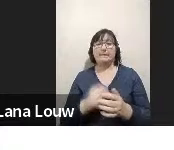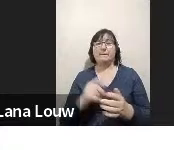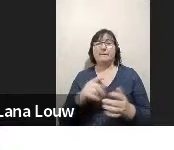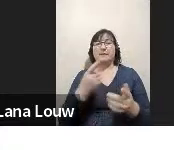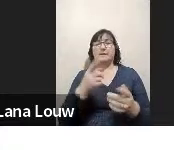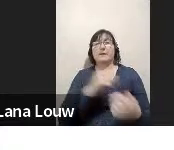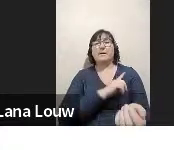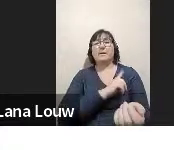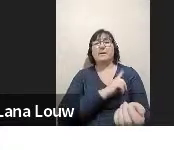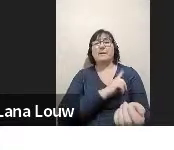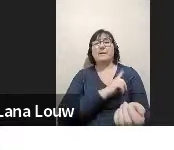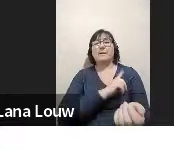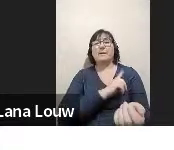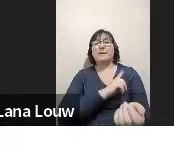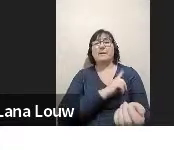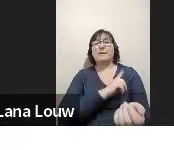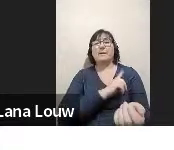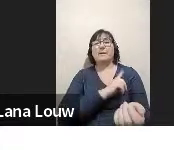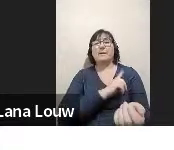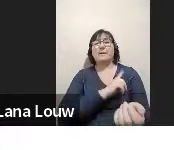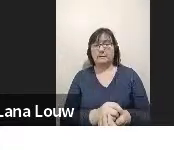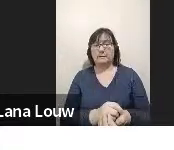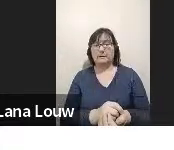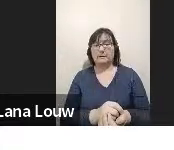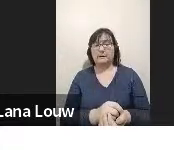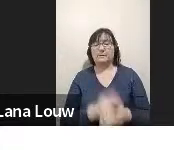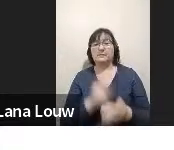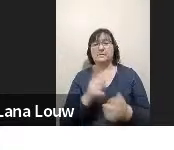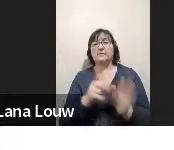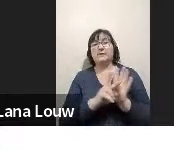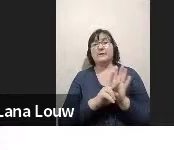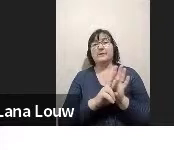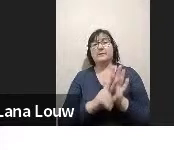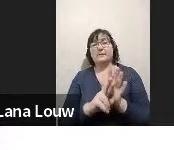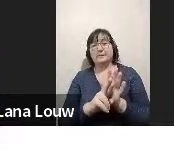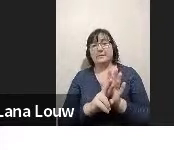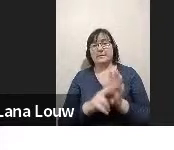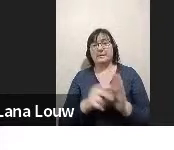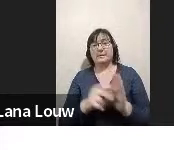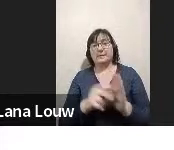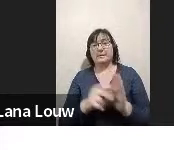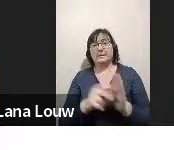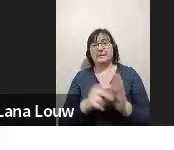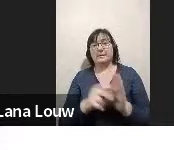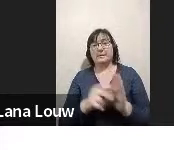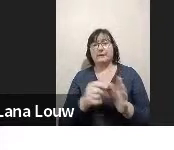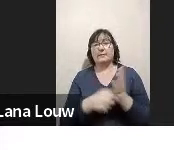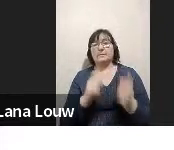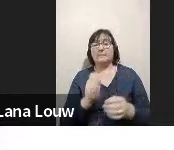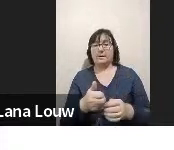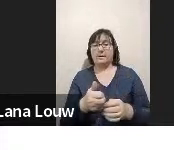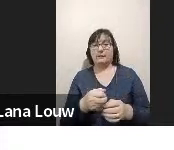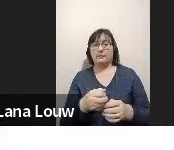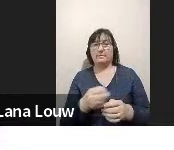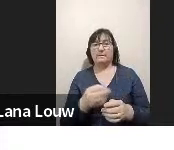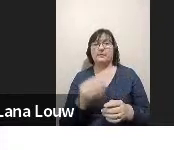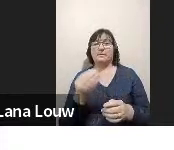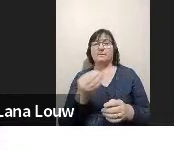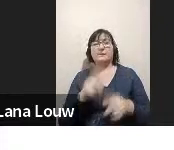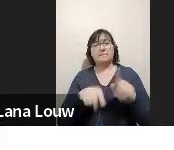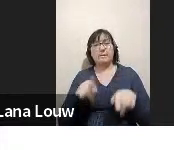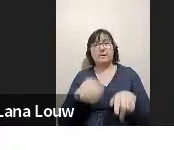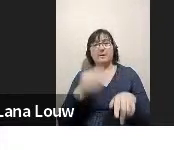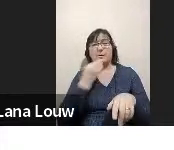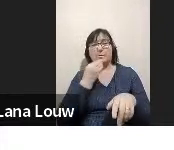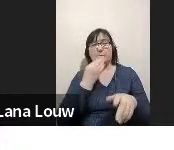is for the representative taxpayer. Okay, depending on his or her capacity, they need to stipulate. Okay, so